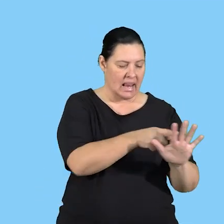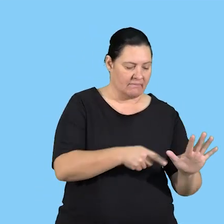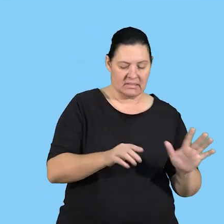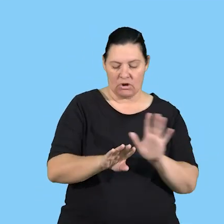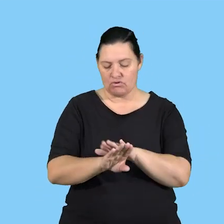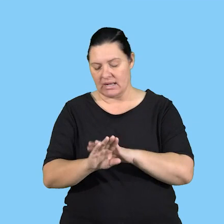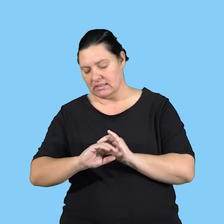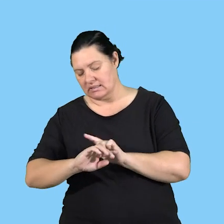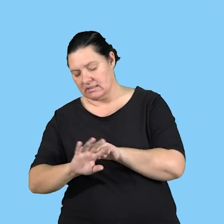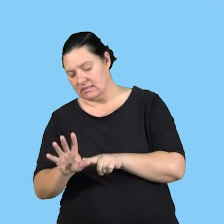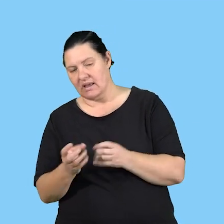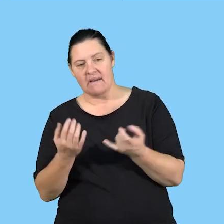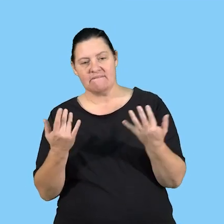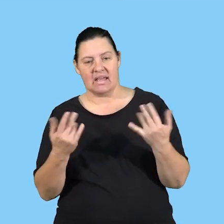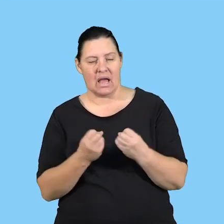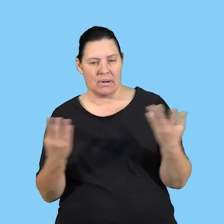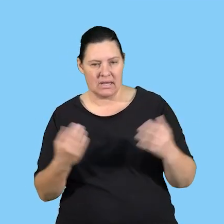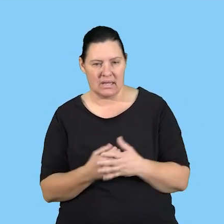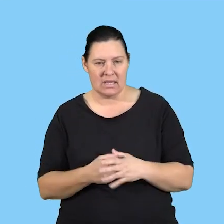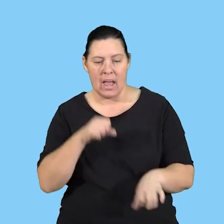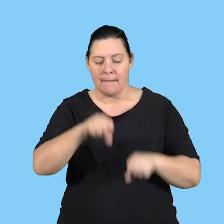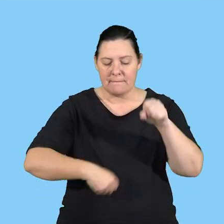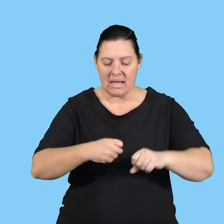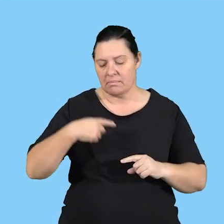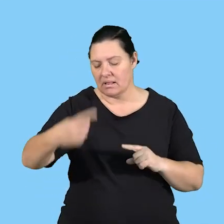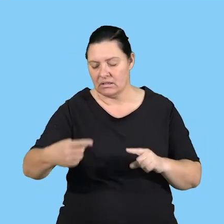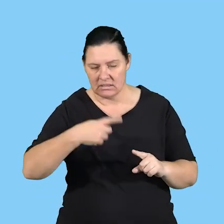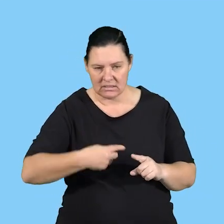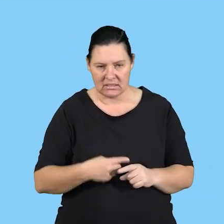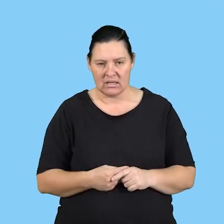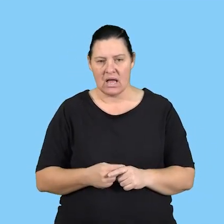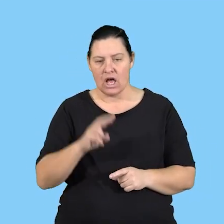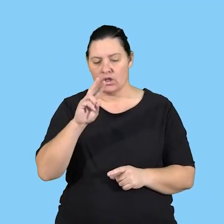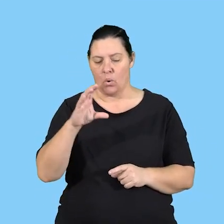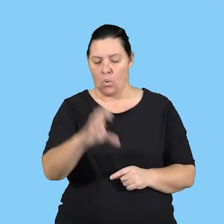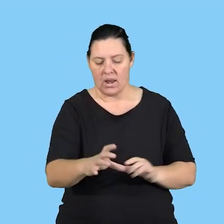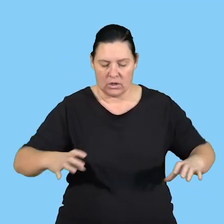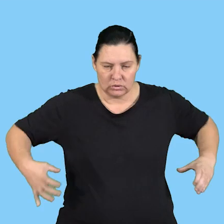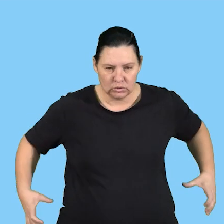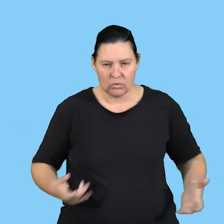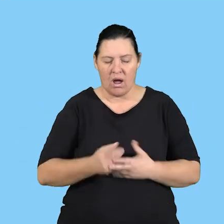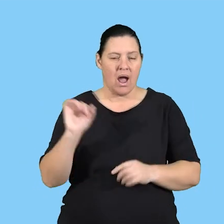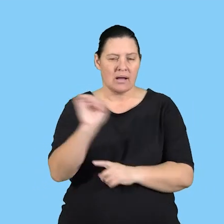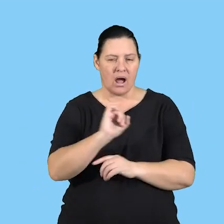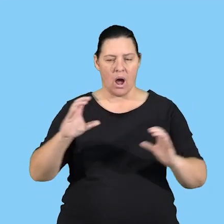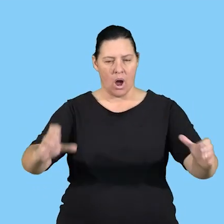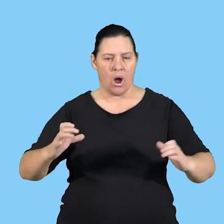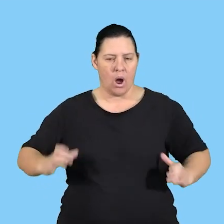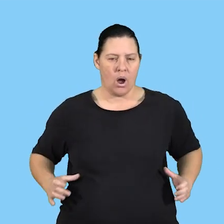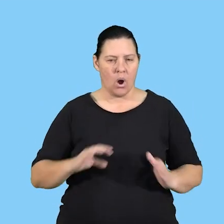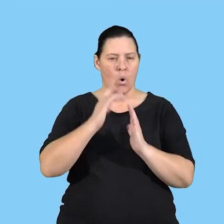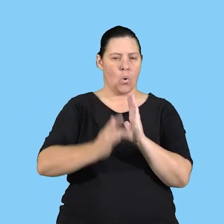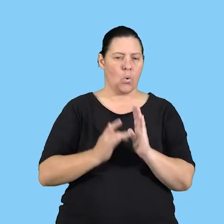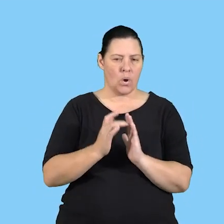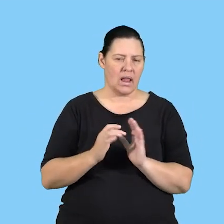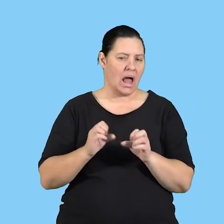right hand, etc. Okay, how many wheels for the bicycles, for the tricycles, for the cars, etc. So